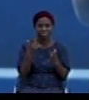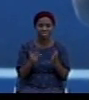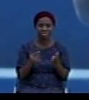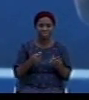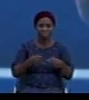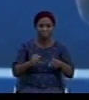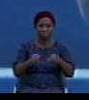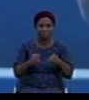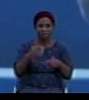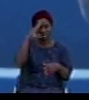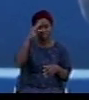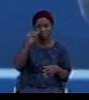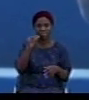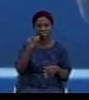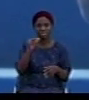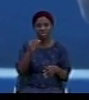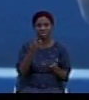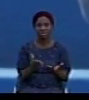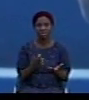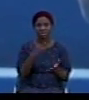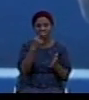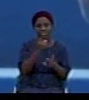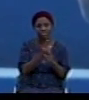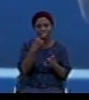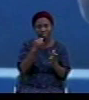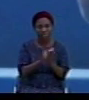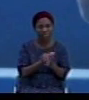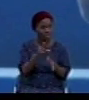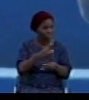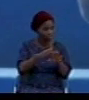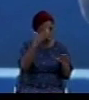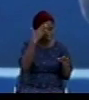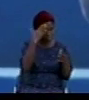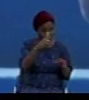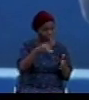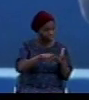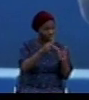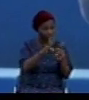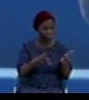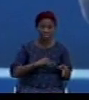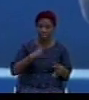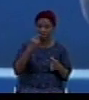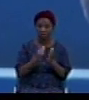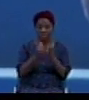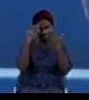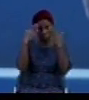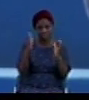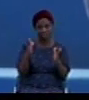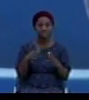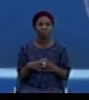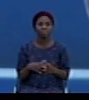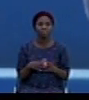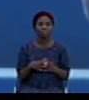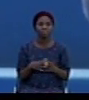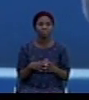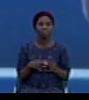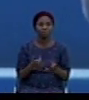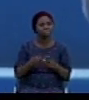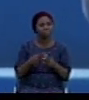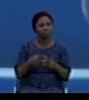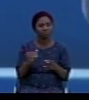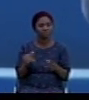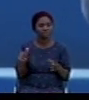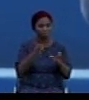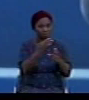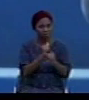sister, do you know this place? I said, I don't know. To cut the story short, we were taken to one abandoned house in which it is very, very far.